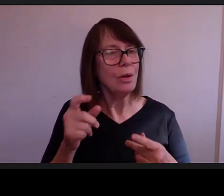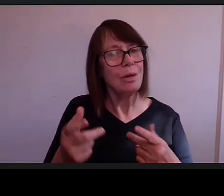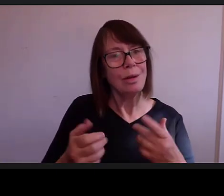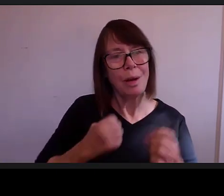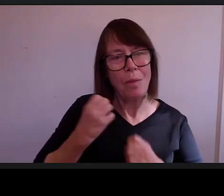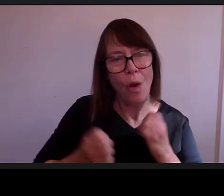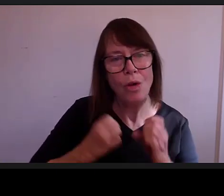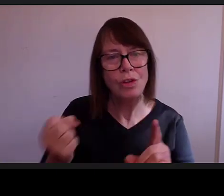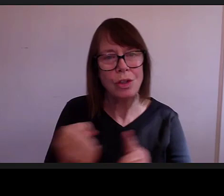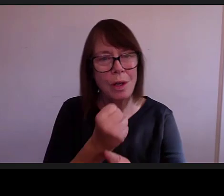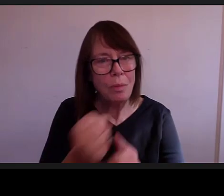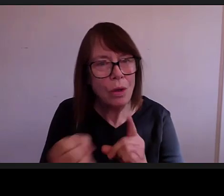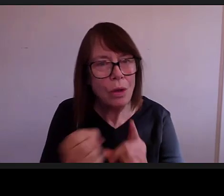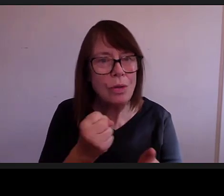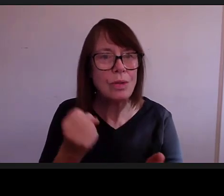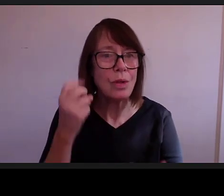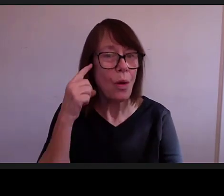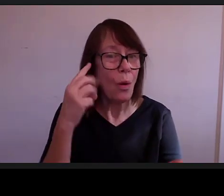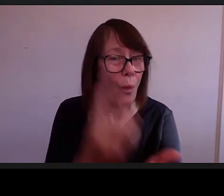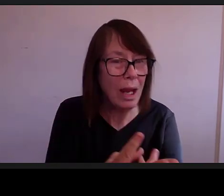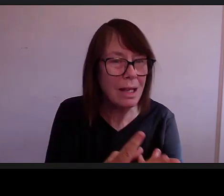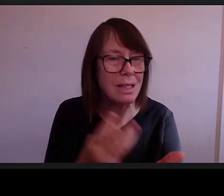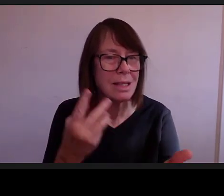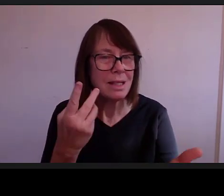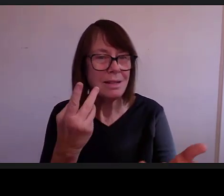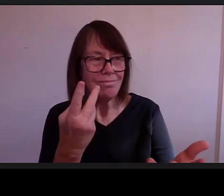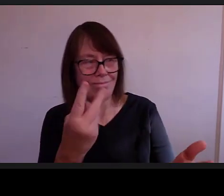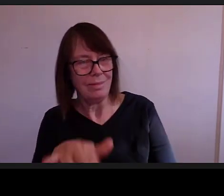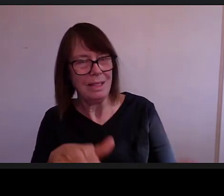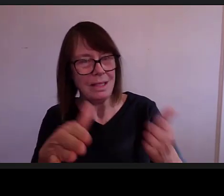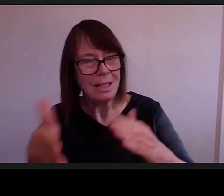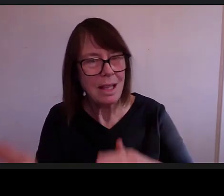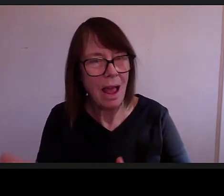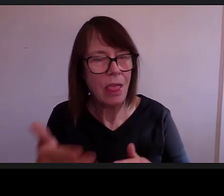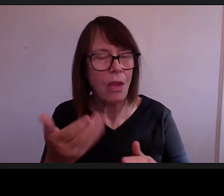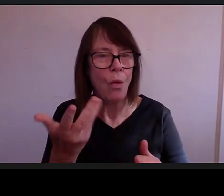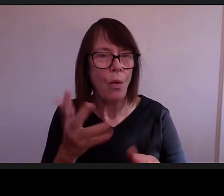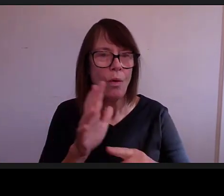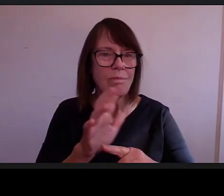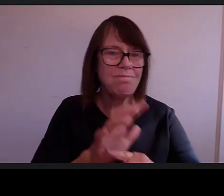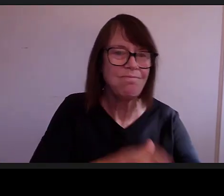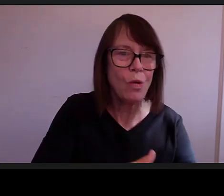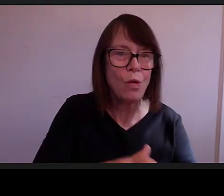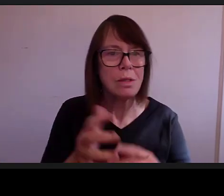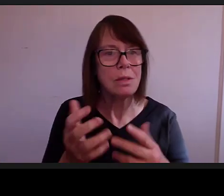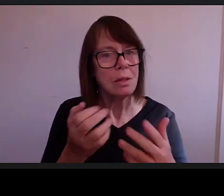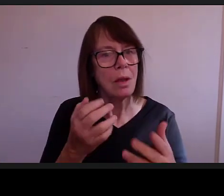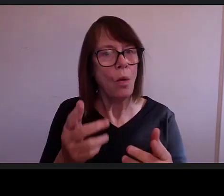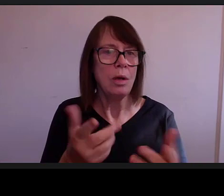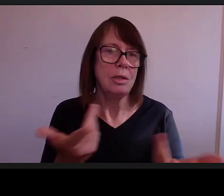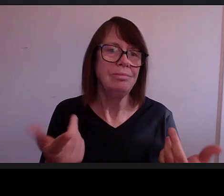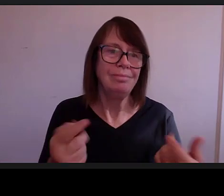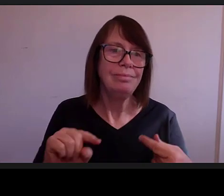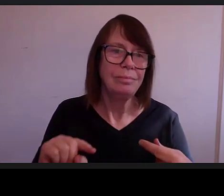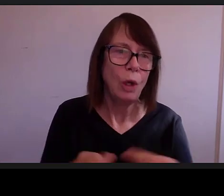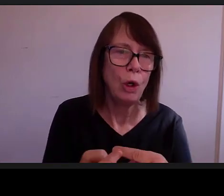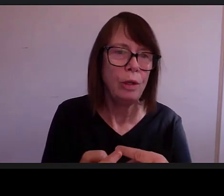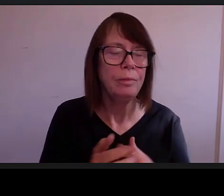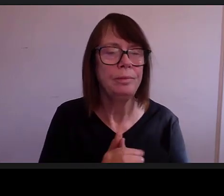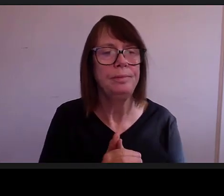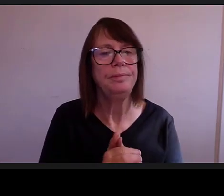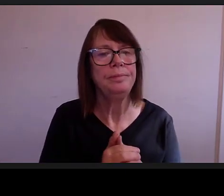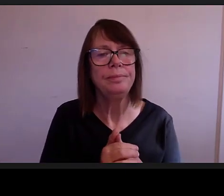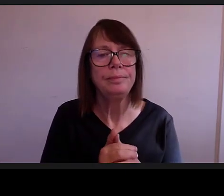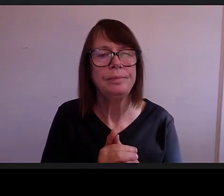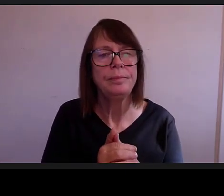or assault, witnessing violence or death, and/or coercion or betrayal. And these types of trauma often occur